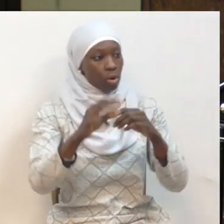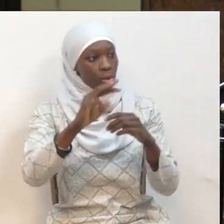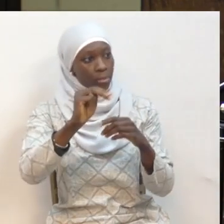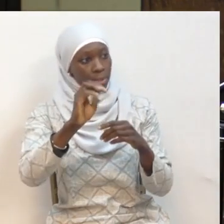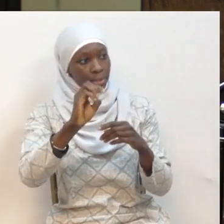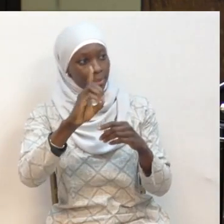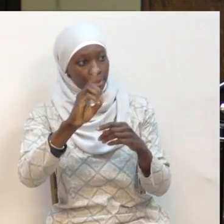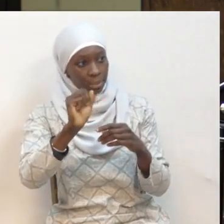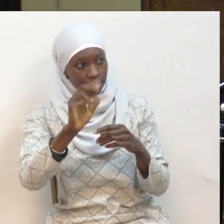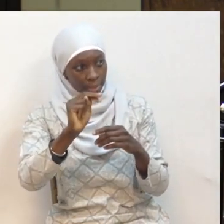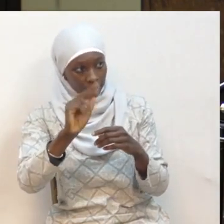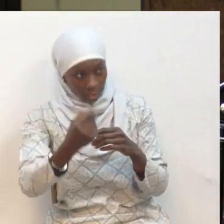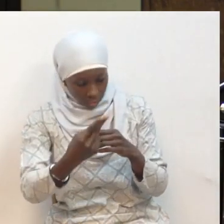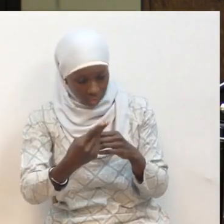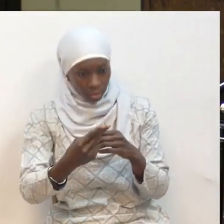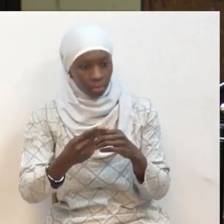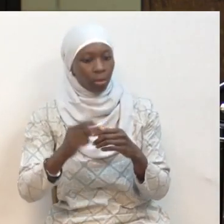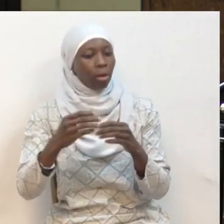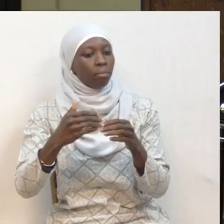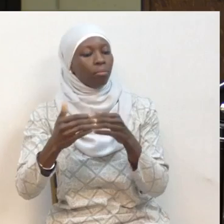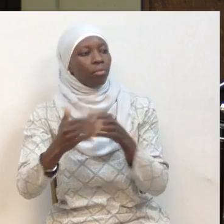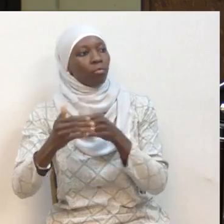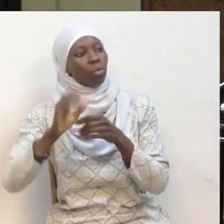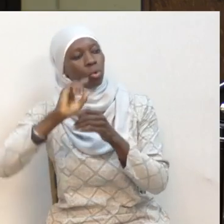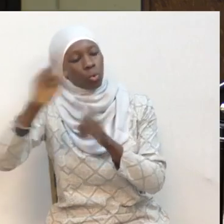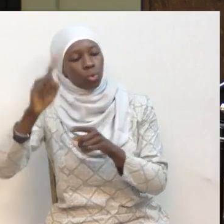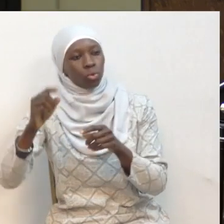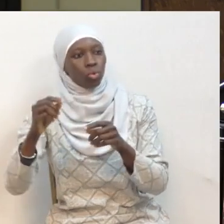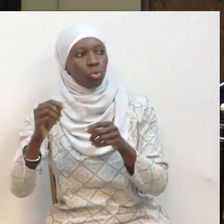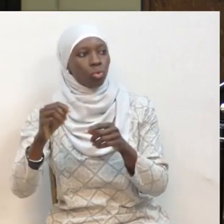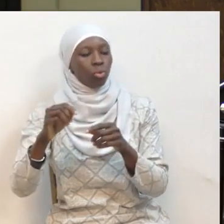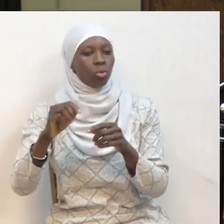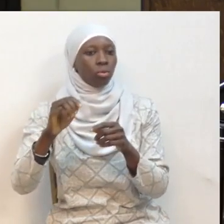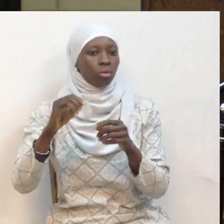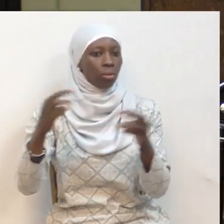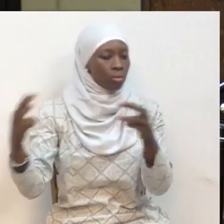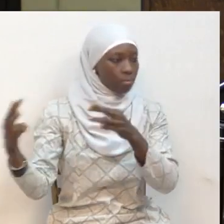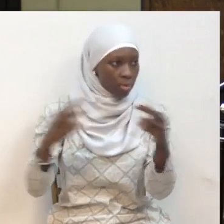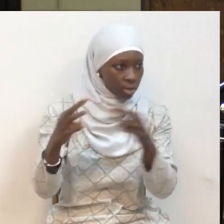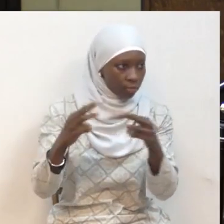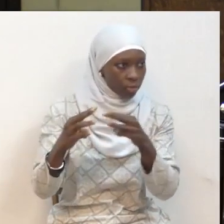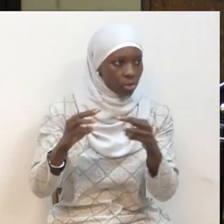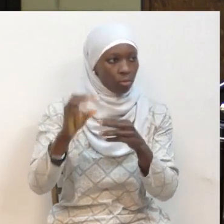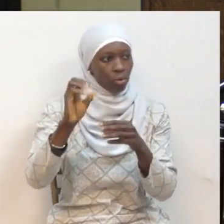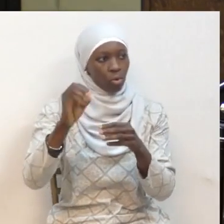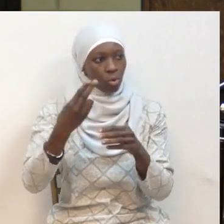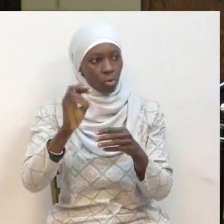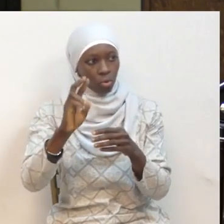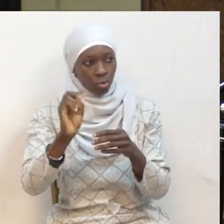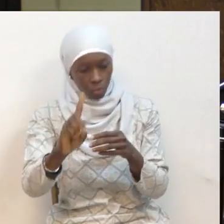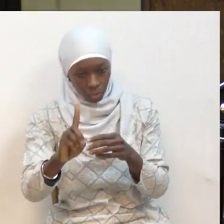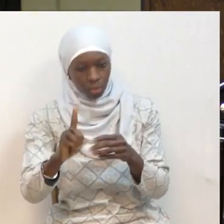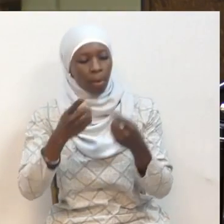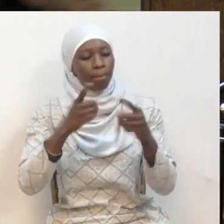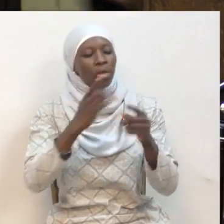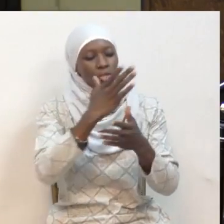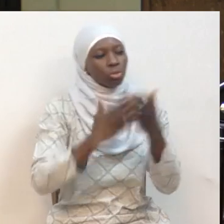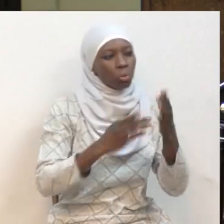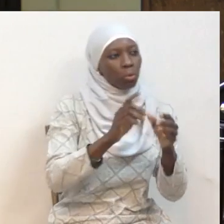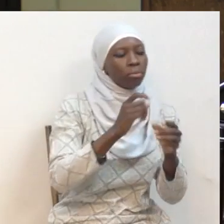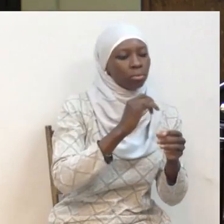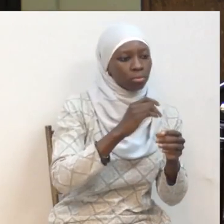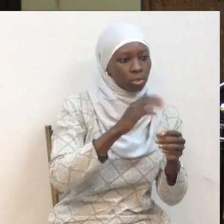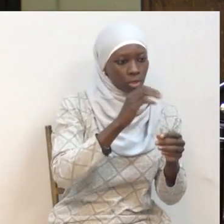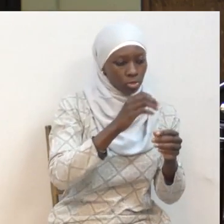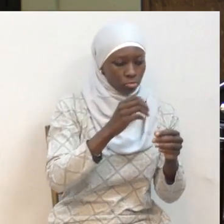of the zealot youth of the companion said, no, we're up to them, we're gonna finish them, don't worry about it, let's go out. And